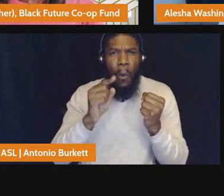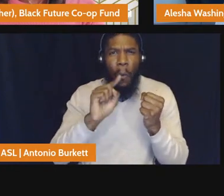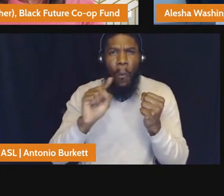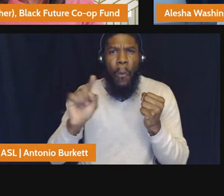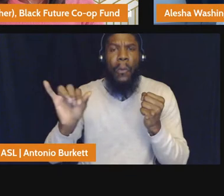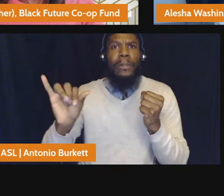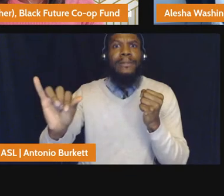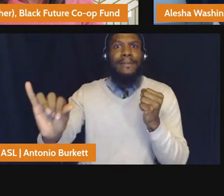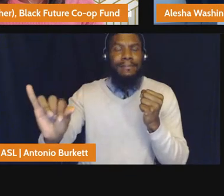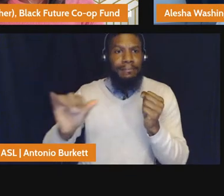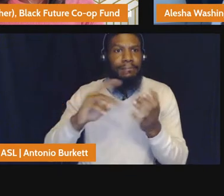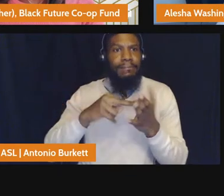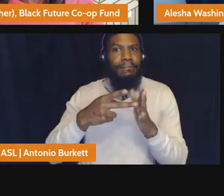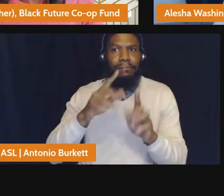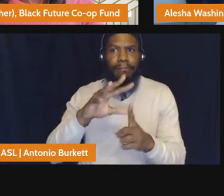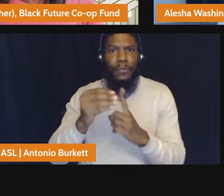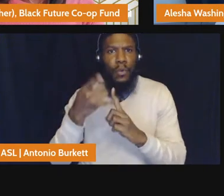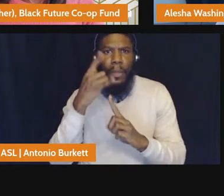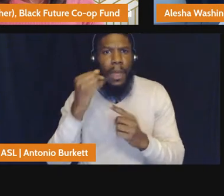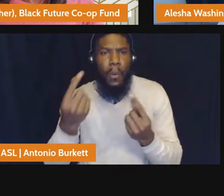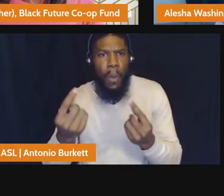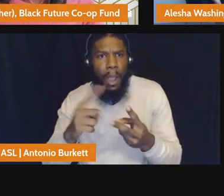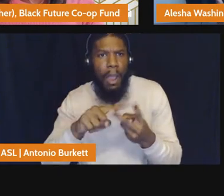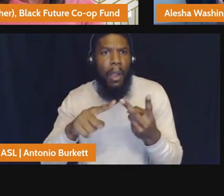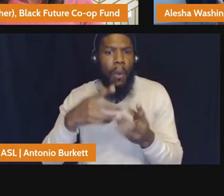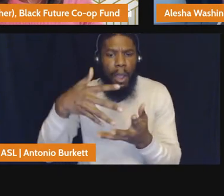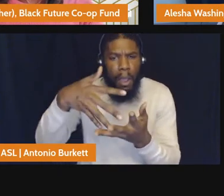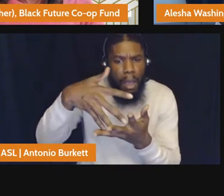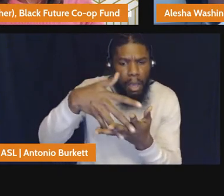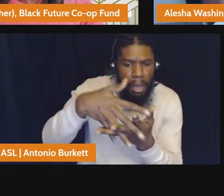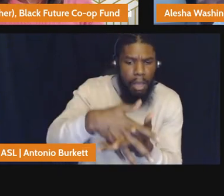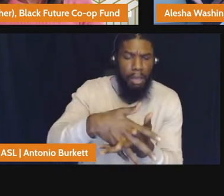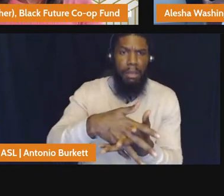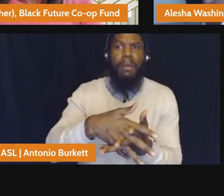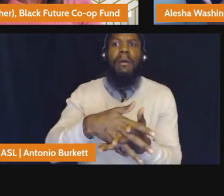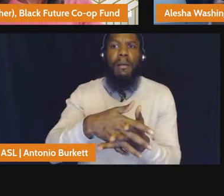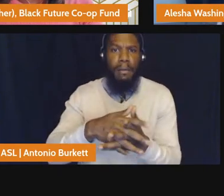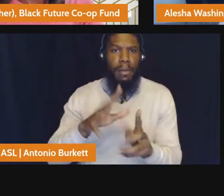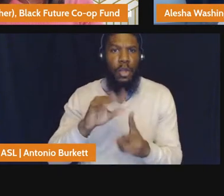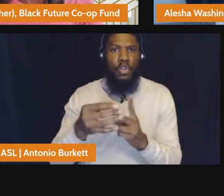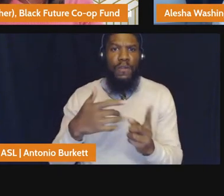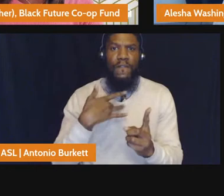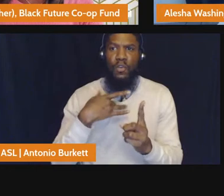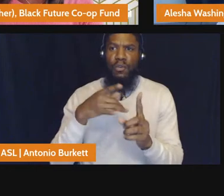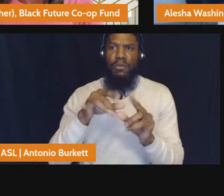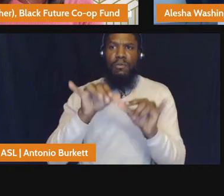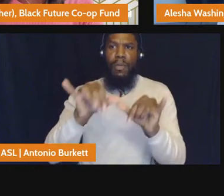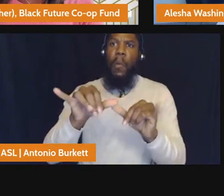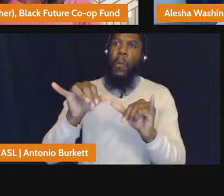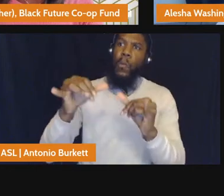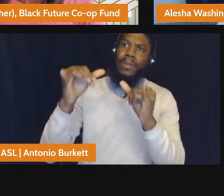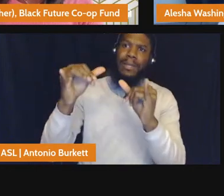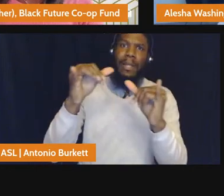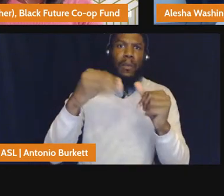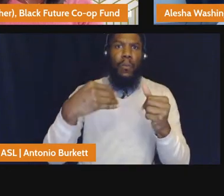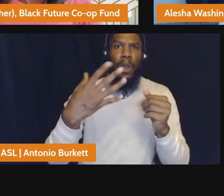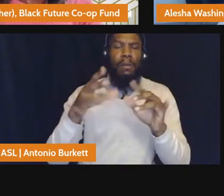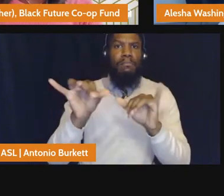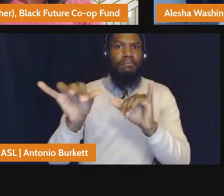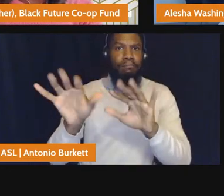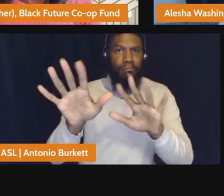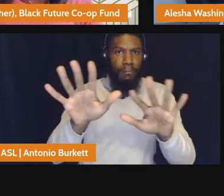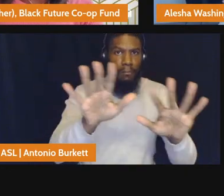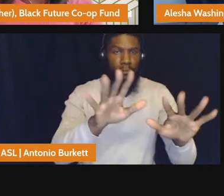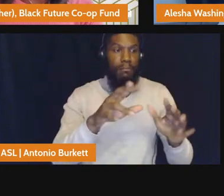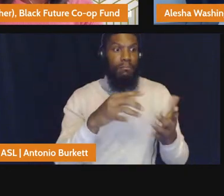the culture looks like and what's embedded within that culture that speaks to a white-dominant way of working and being. Does that set leaders of color, particularly